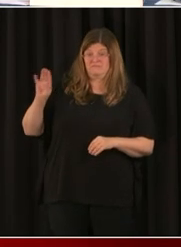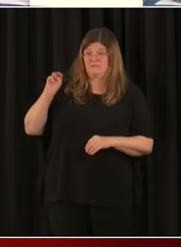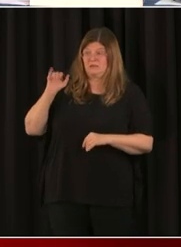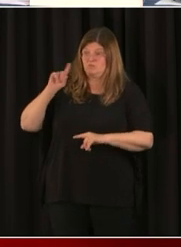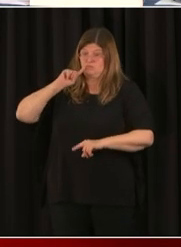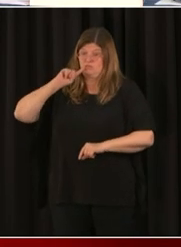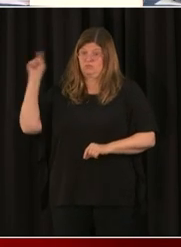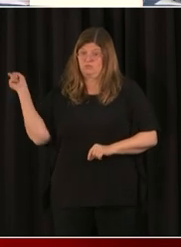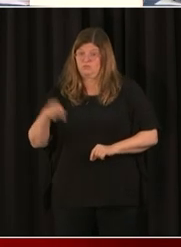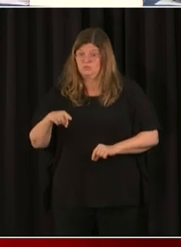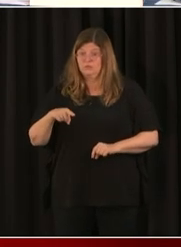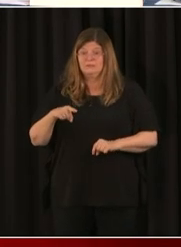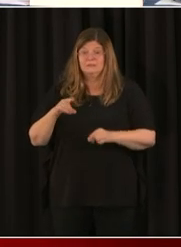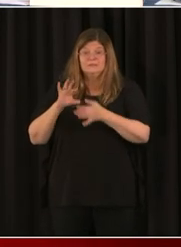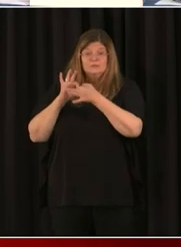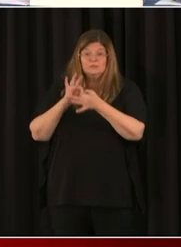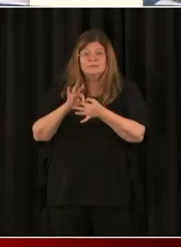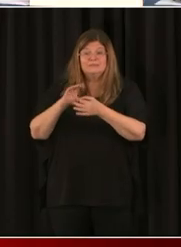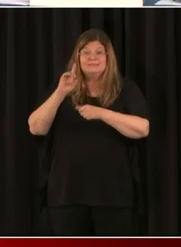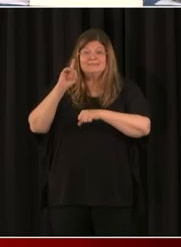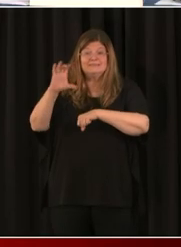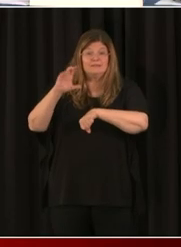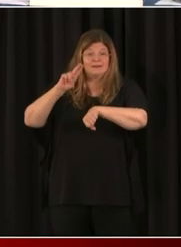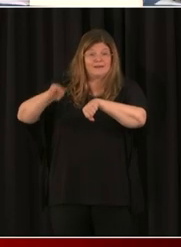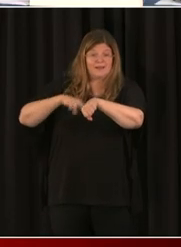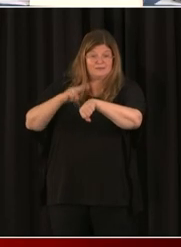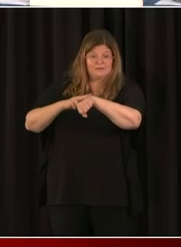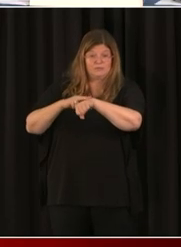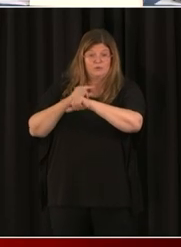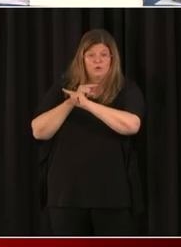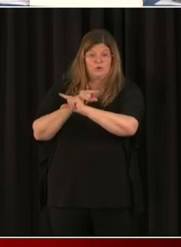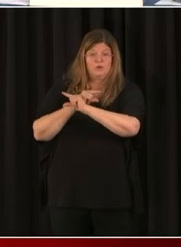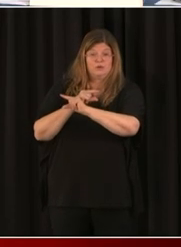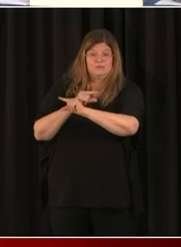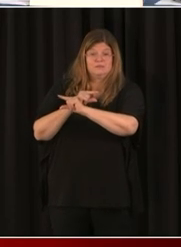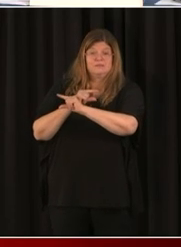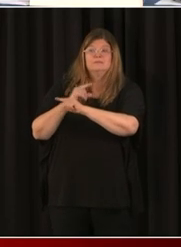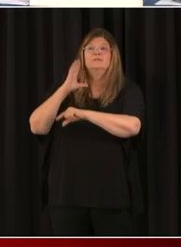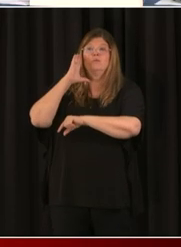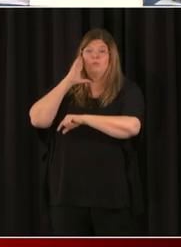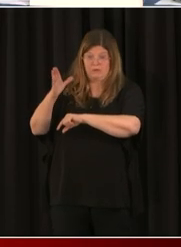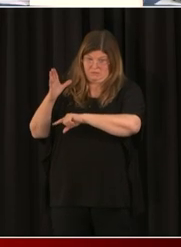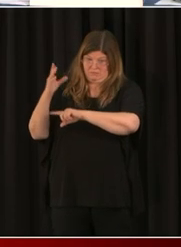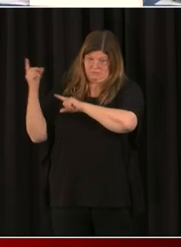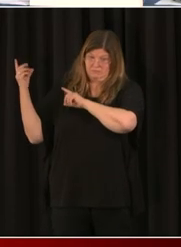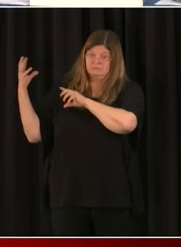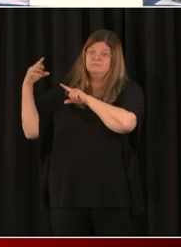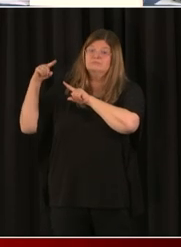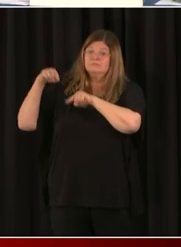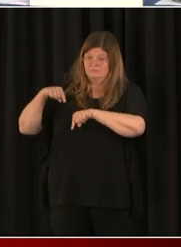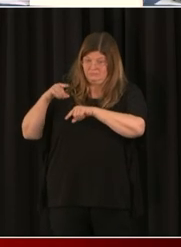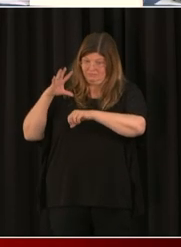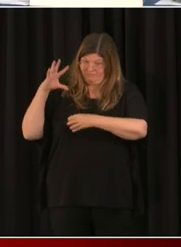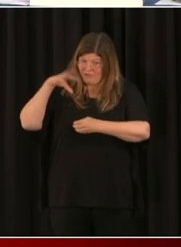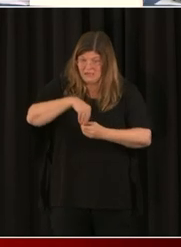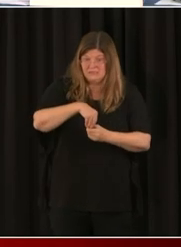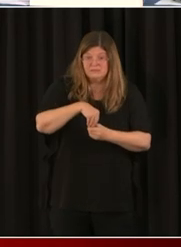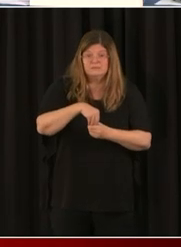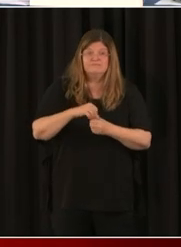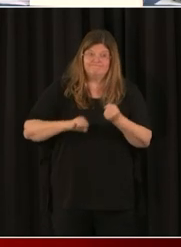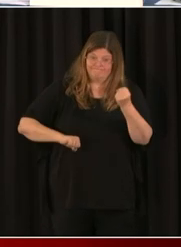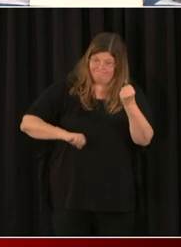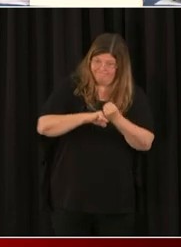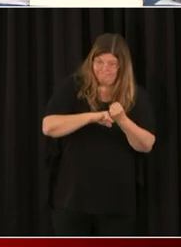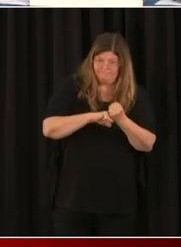have reached out to the D.C. National Guard. And we have received confirmation that the D.C. National Guard will be